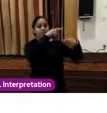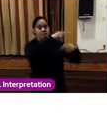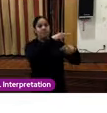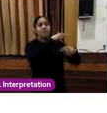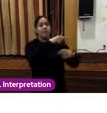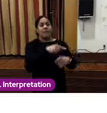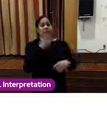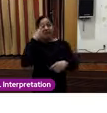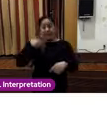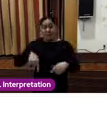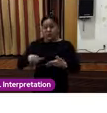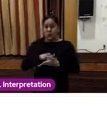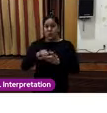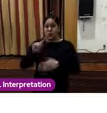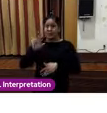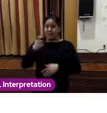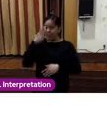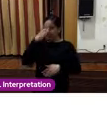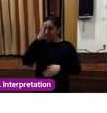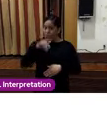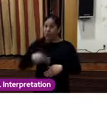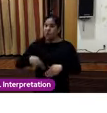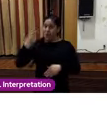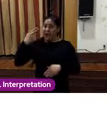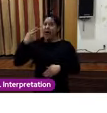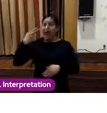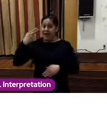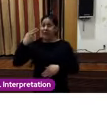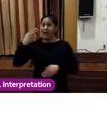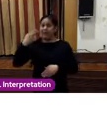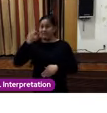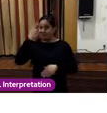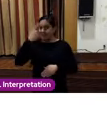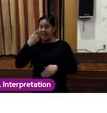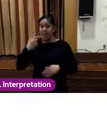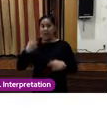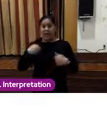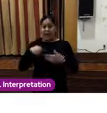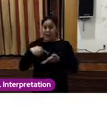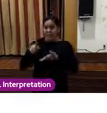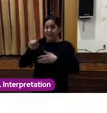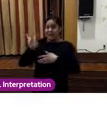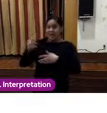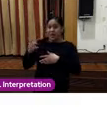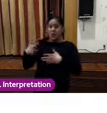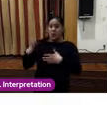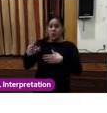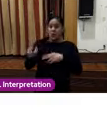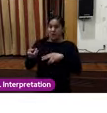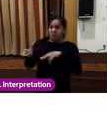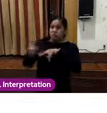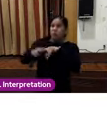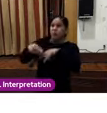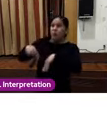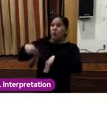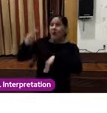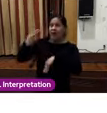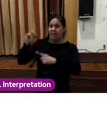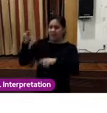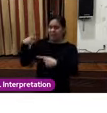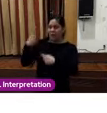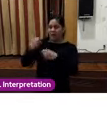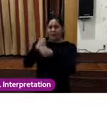taxes in New York is high. If I tell you what I paid in taxes, and I haven't worked in a year, you probably look wrong. I mean, really,